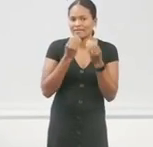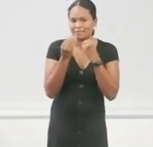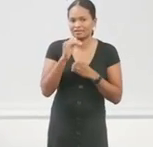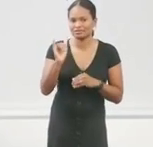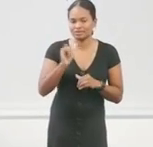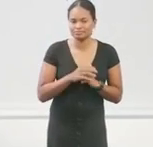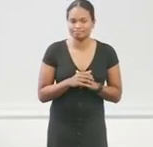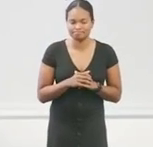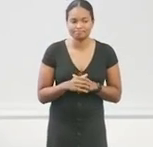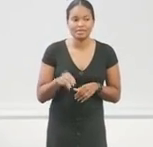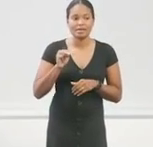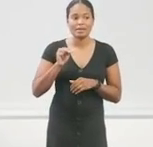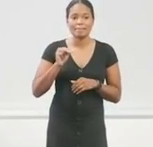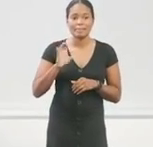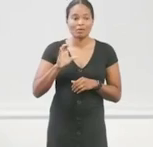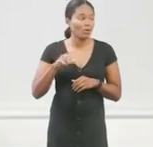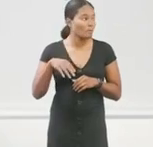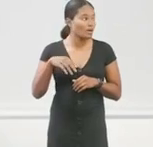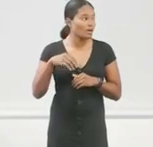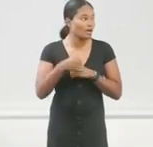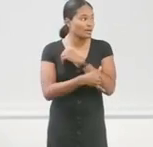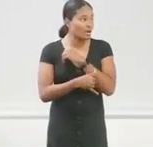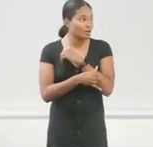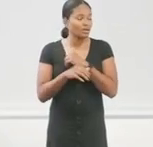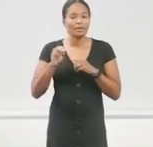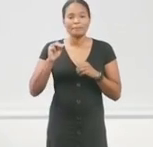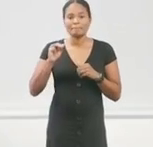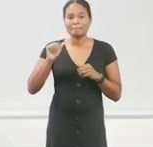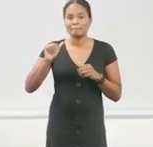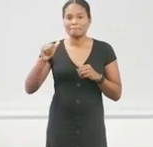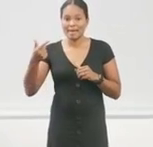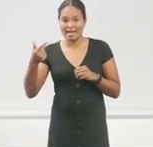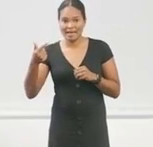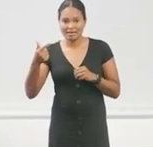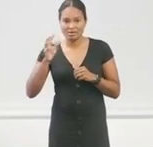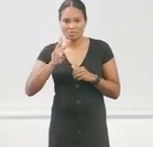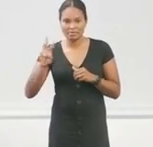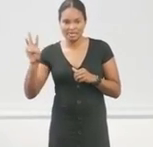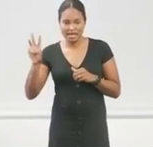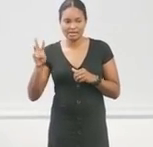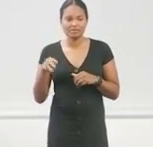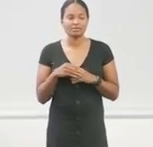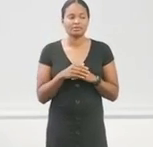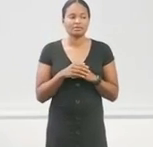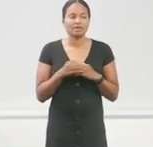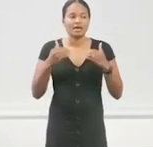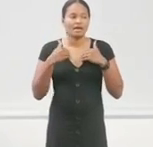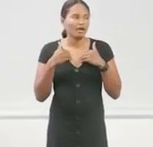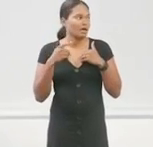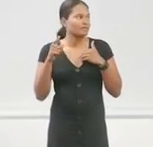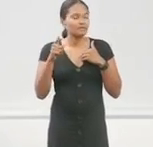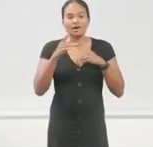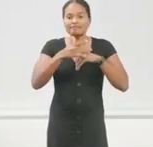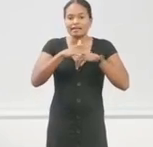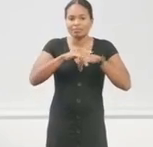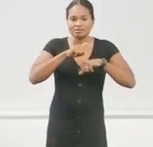Maricopa County, Maricopa Association of Governments, MAG, has a website, and on their website for the cooling centers, it has like when they're open,